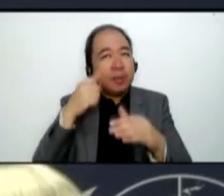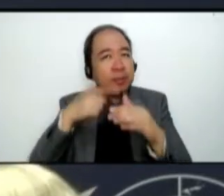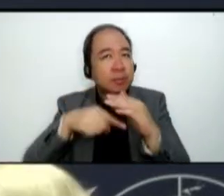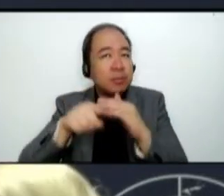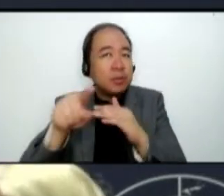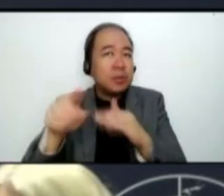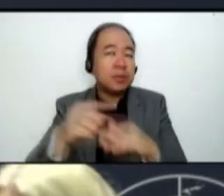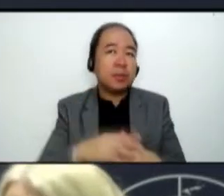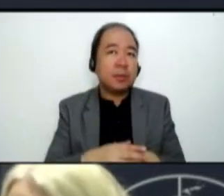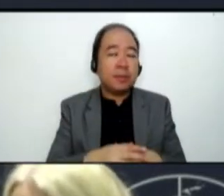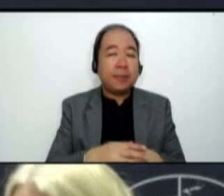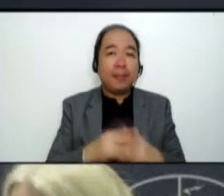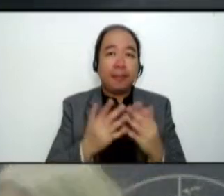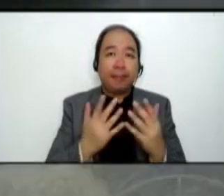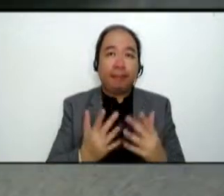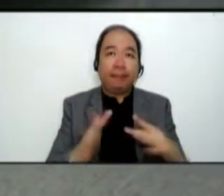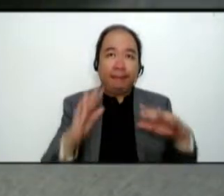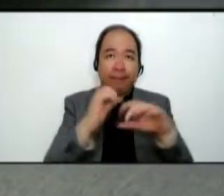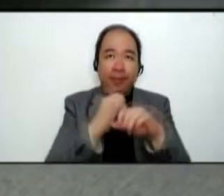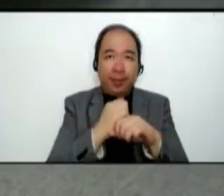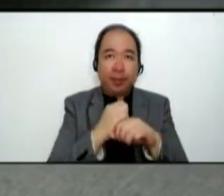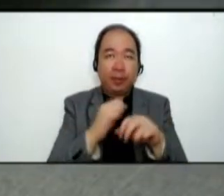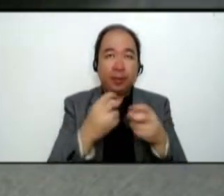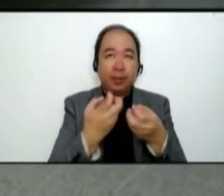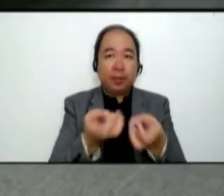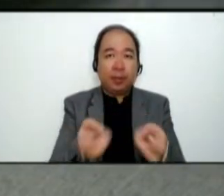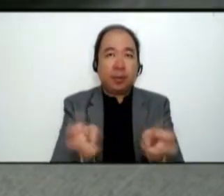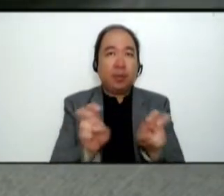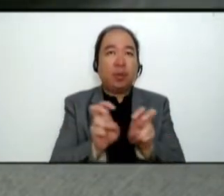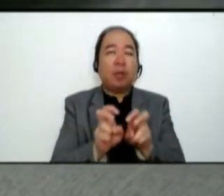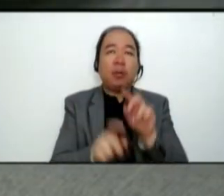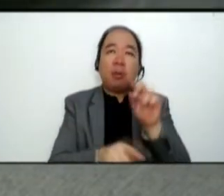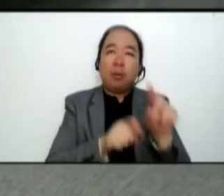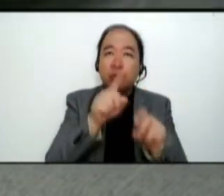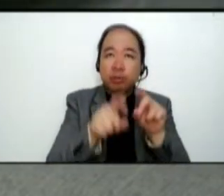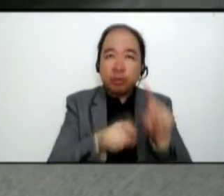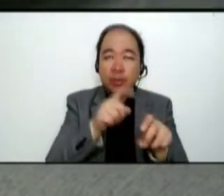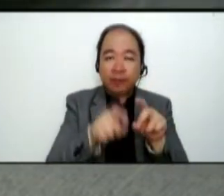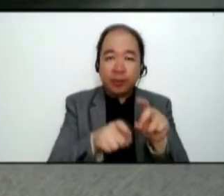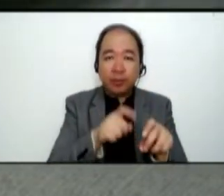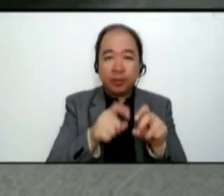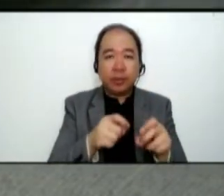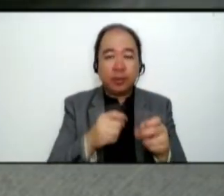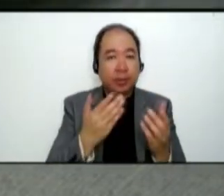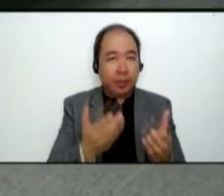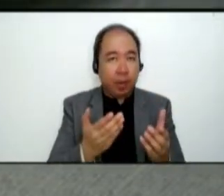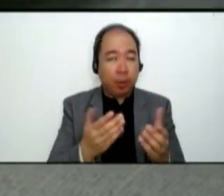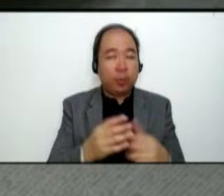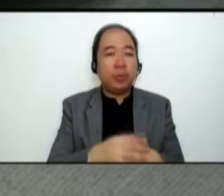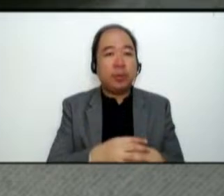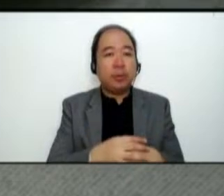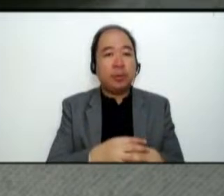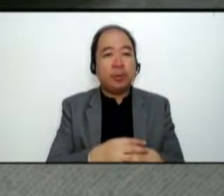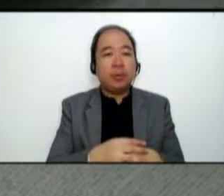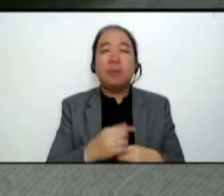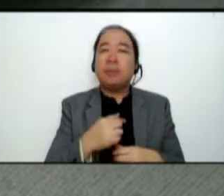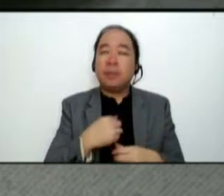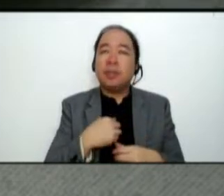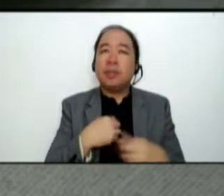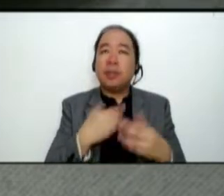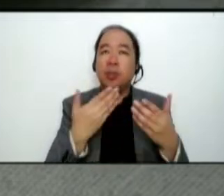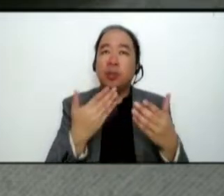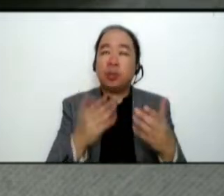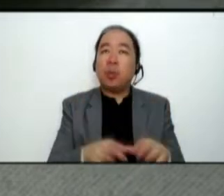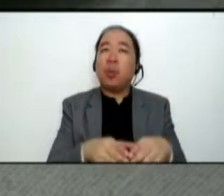this concludes the round of questions we had prepared for, and I would now like to open up for